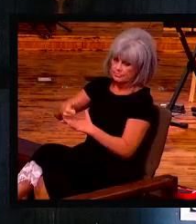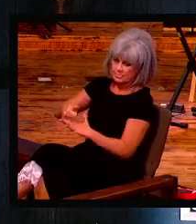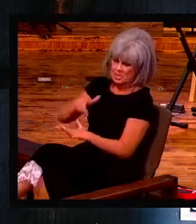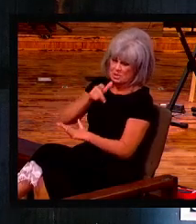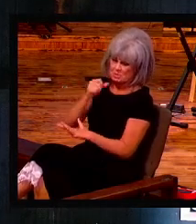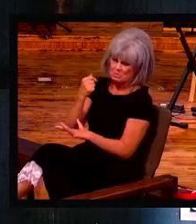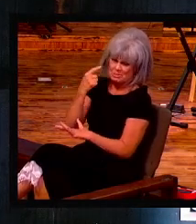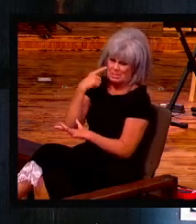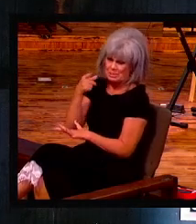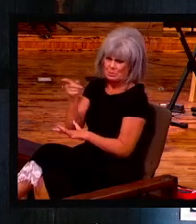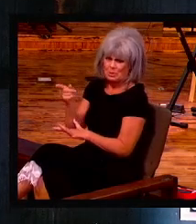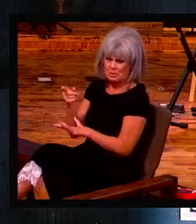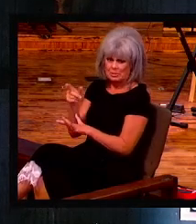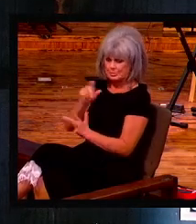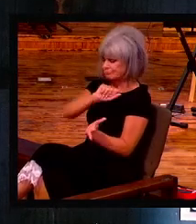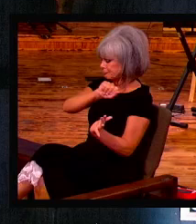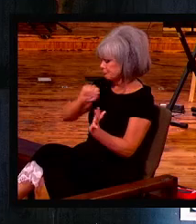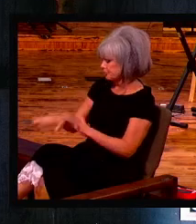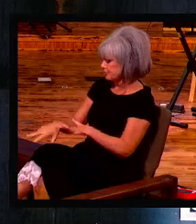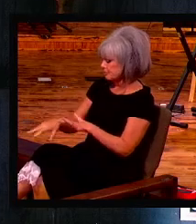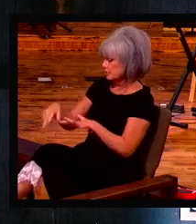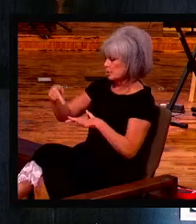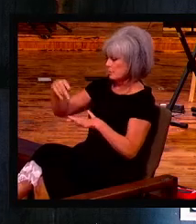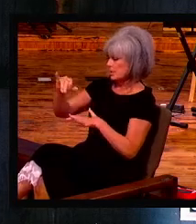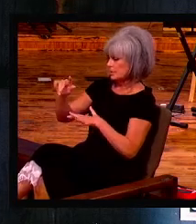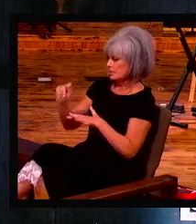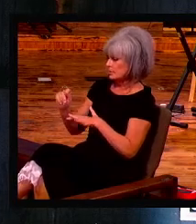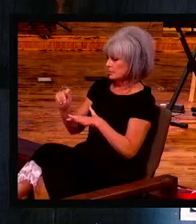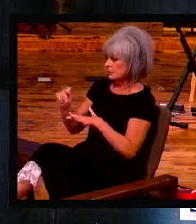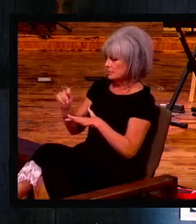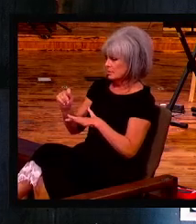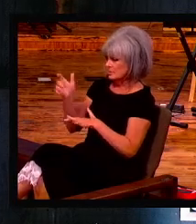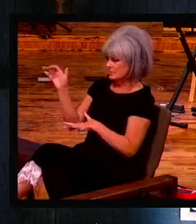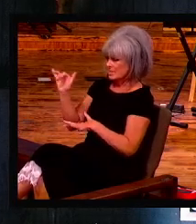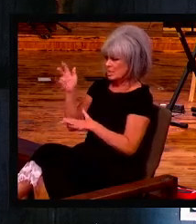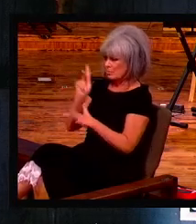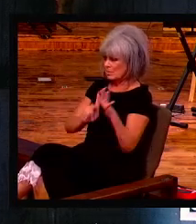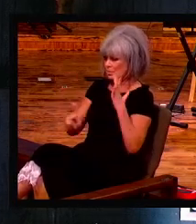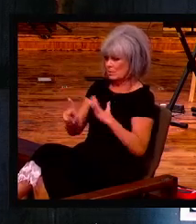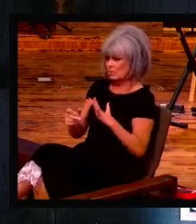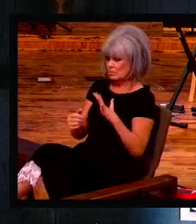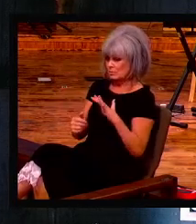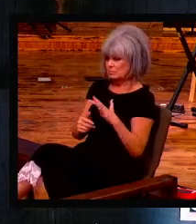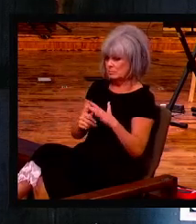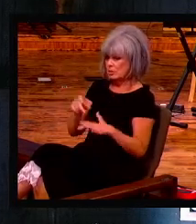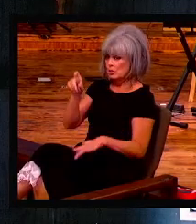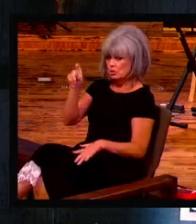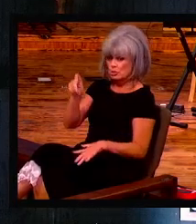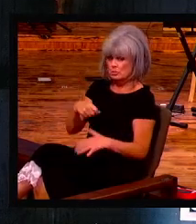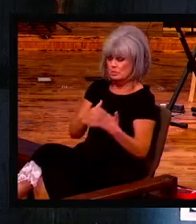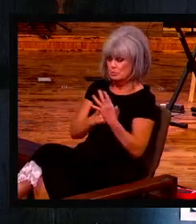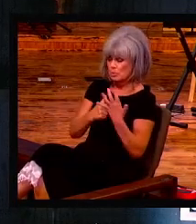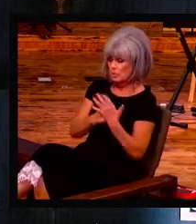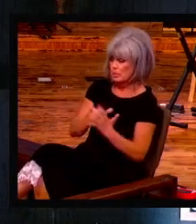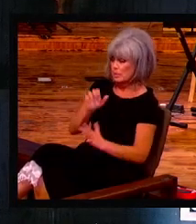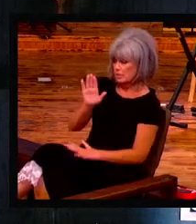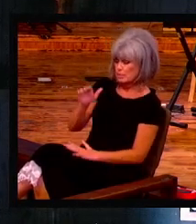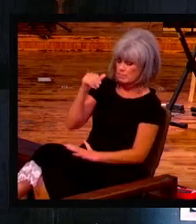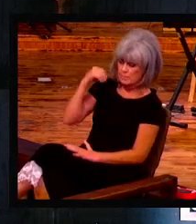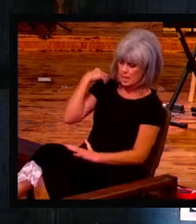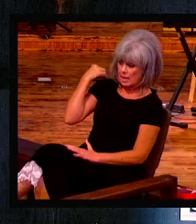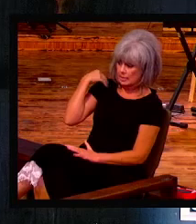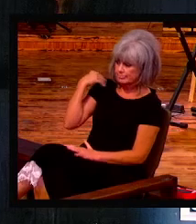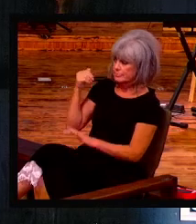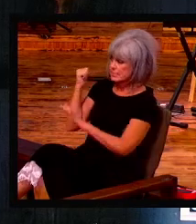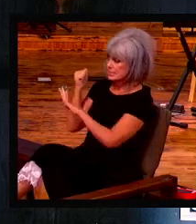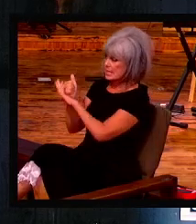Get in that pit. The very people that were supposed to have his back stabbed him in the back.